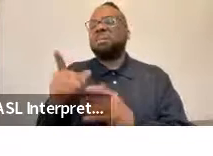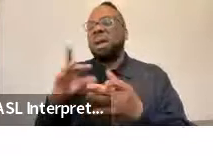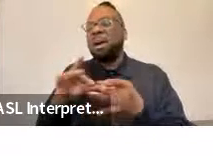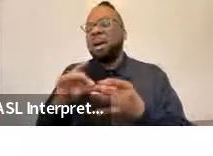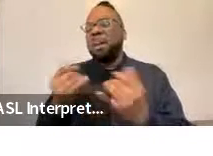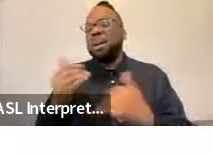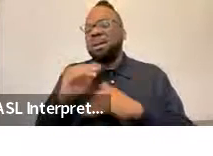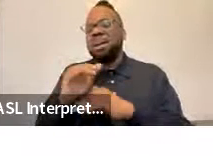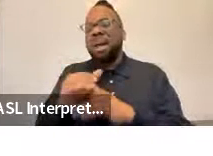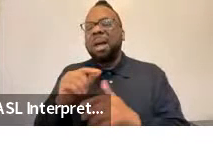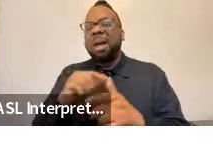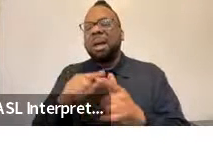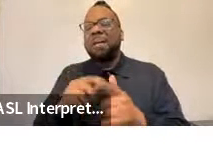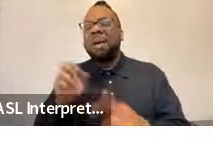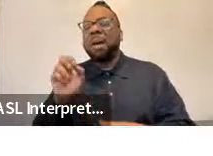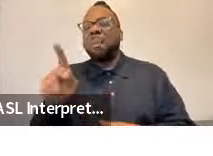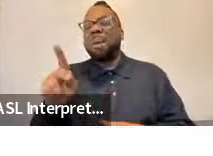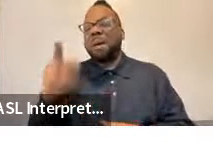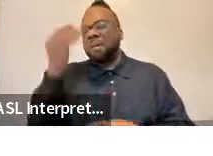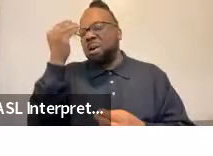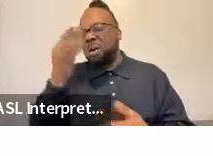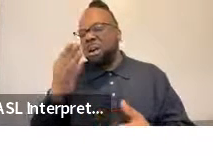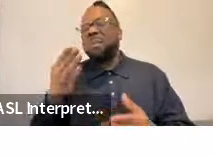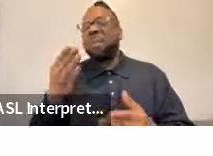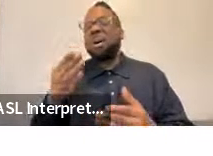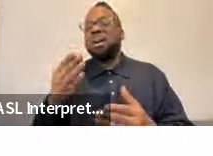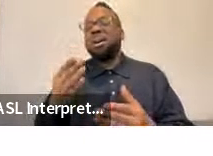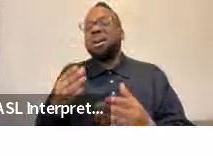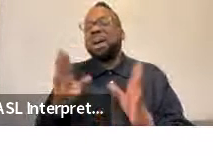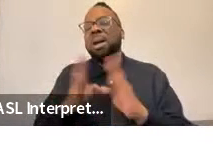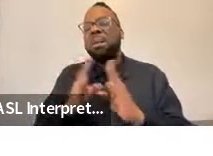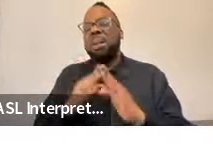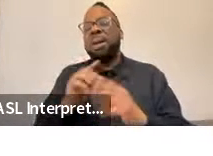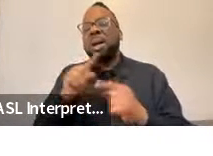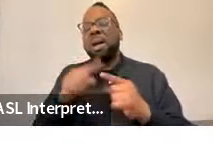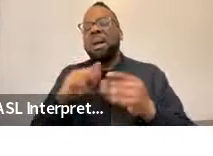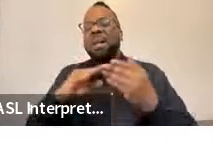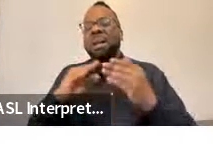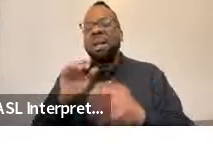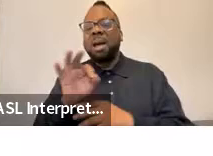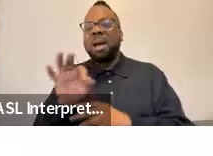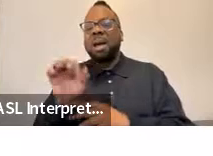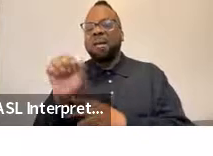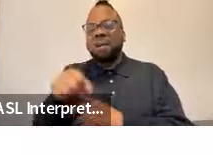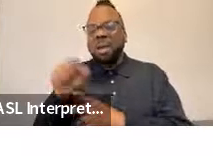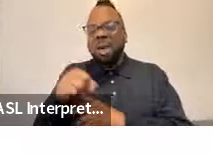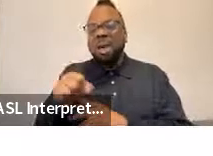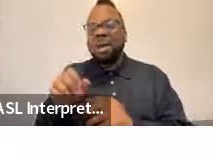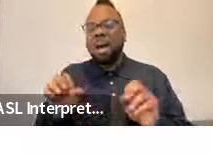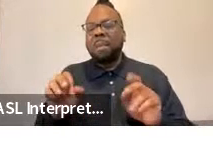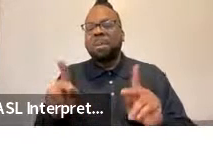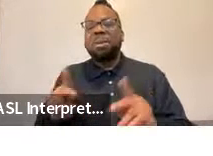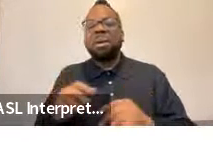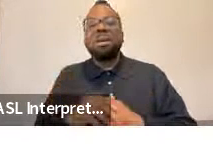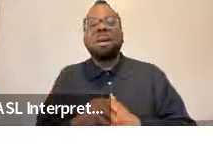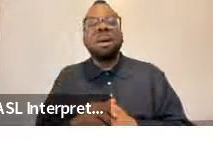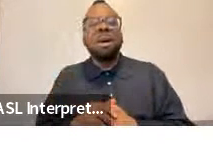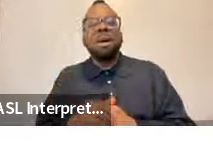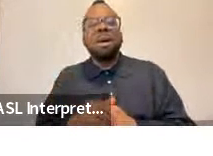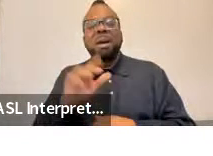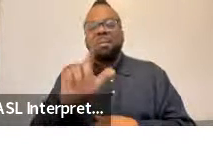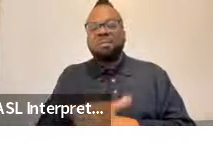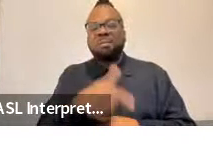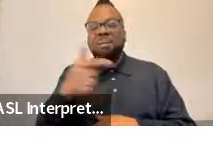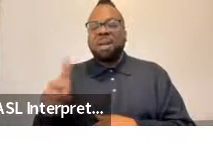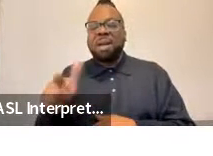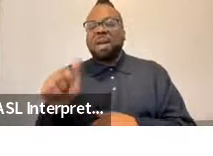back for our upcoming info sessions about the other elements of the City of Yes for Housing Opportunity text amendment. I'll pass over to Lara.